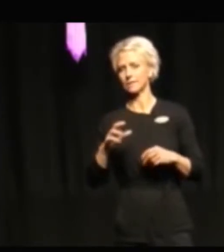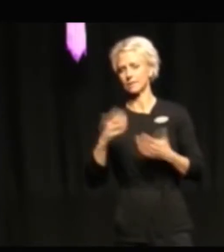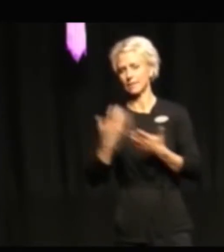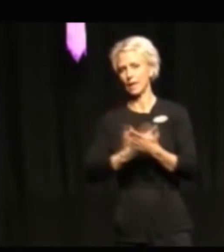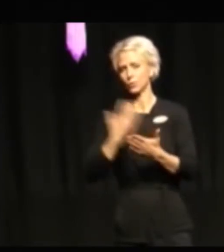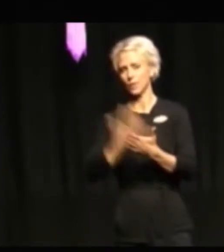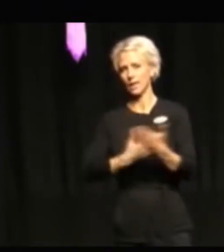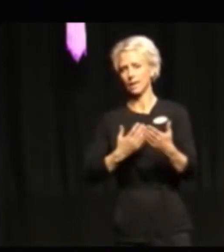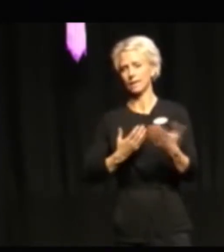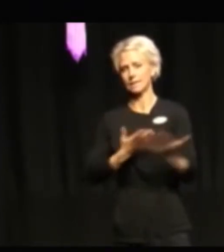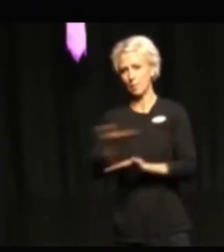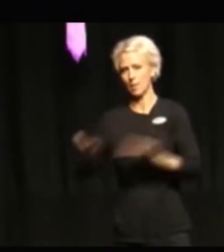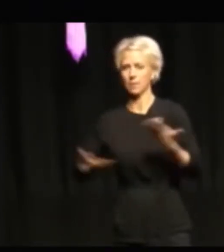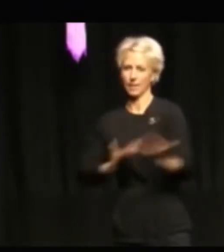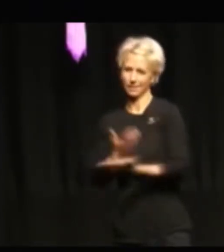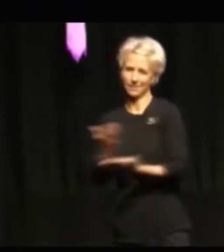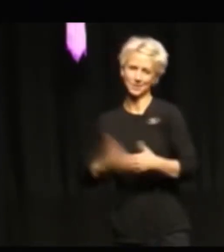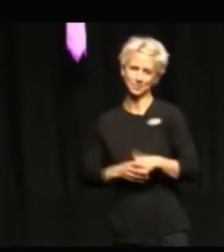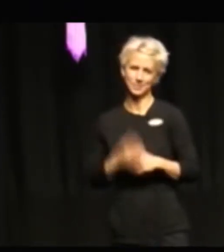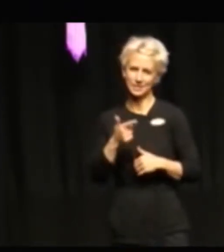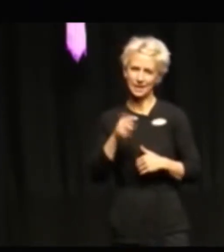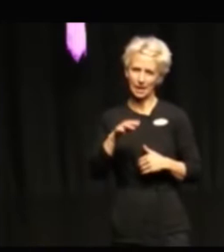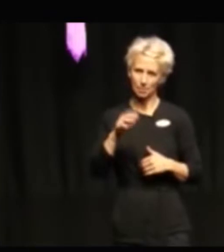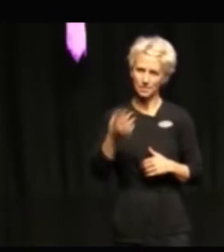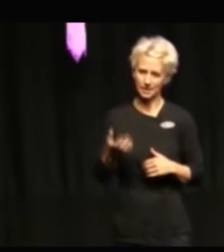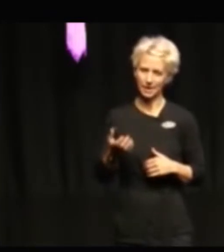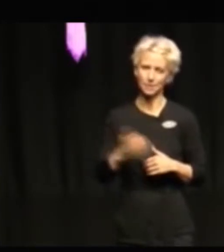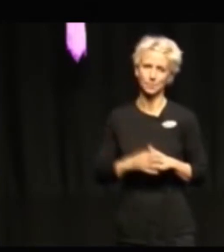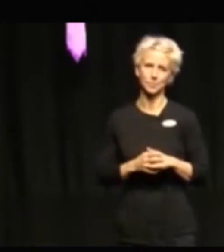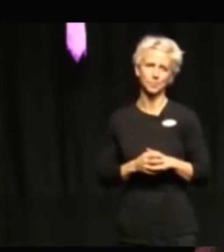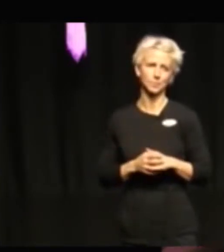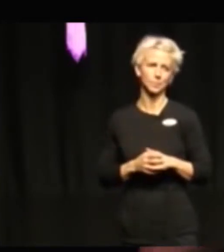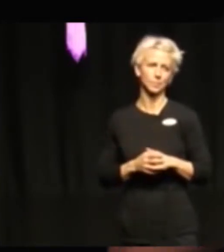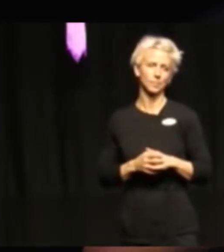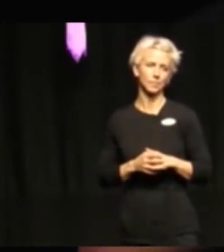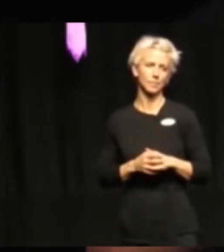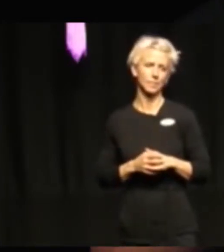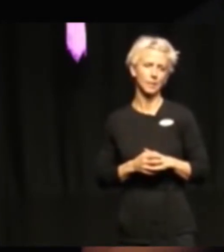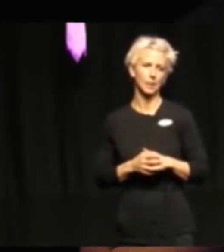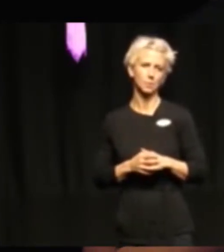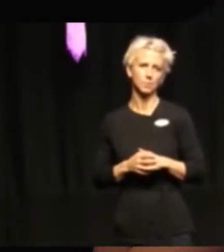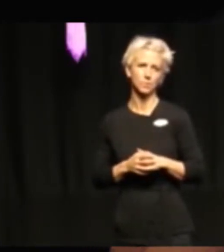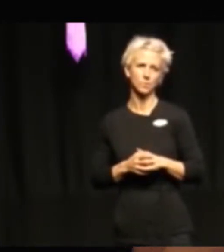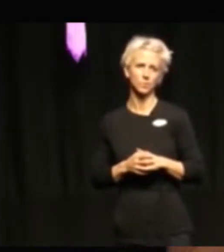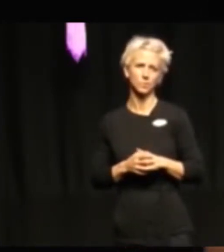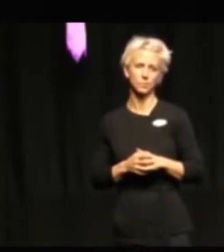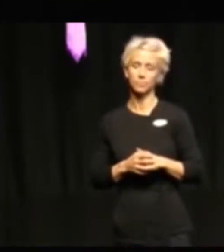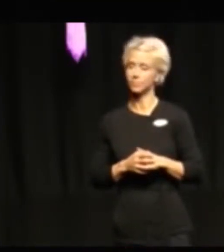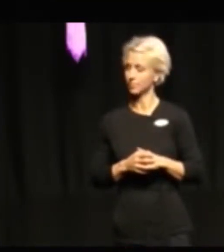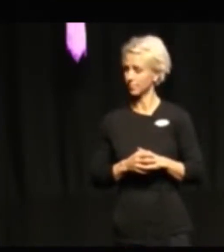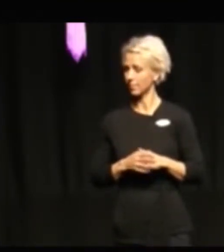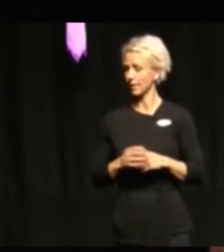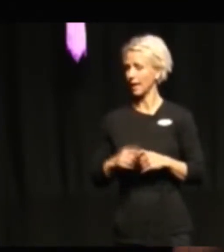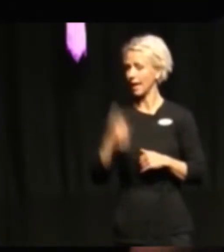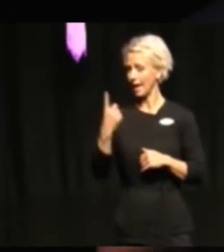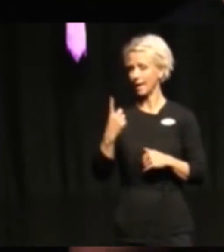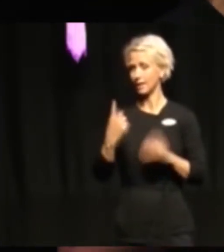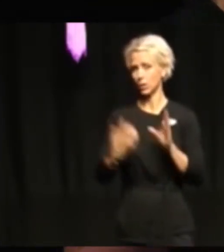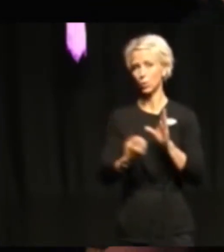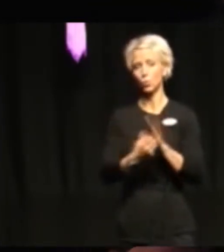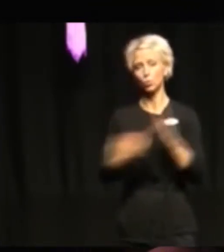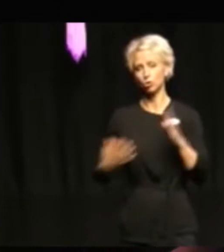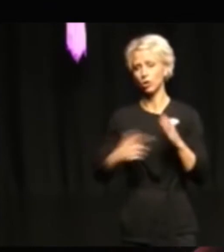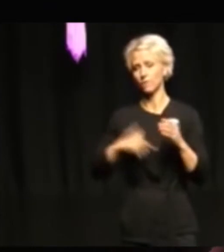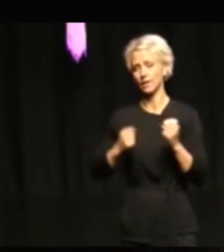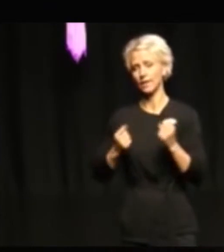But this is being is gaining ground, the concept of extraterritorial obligations. And one of the reasons for